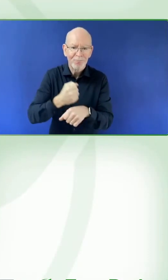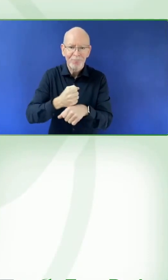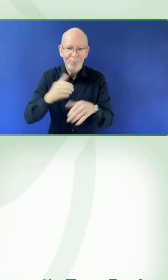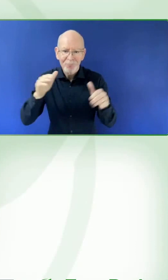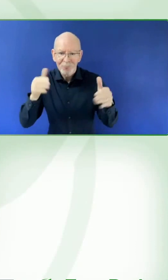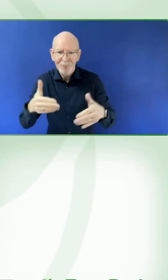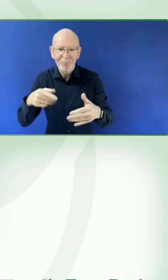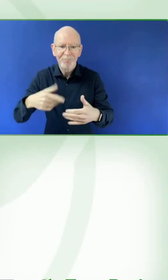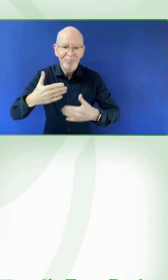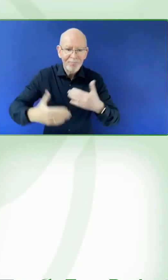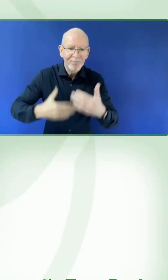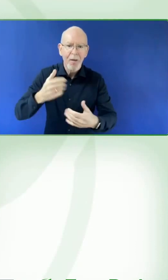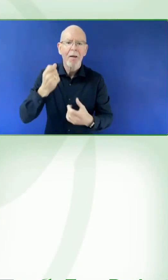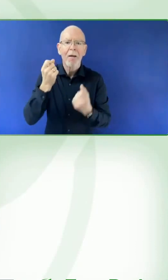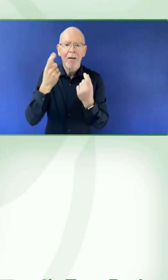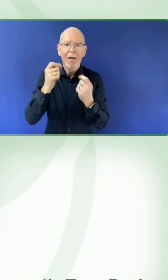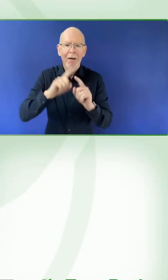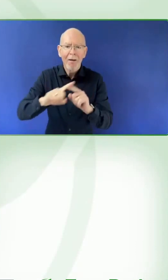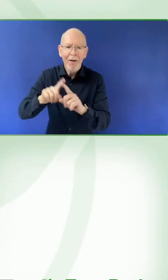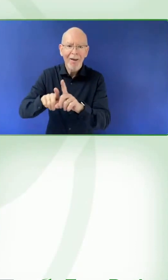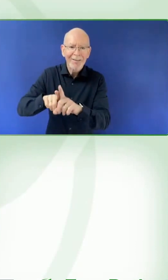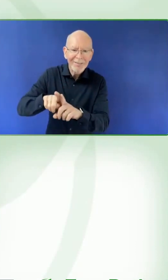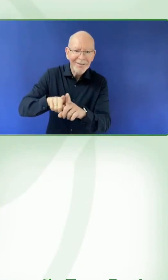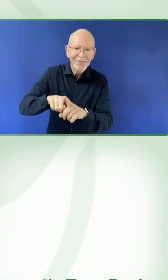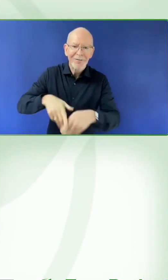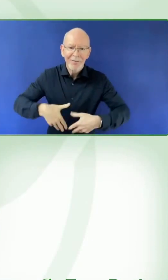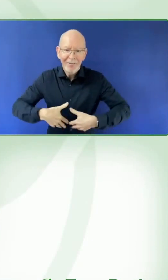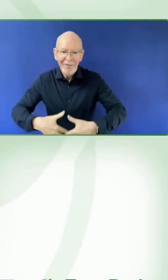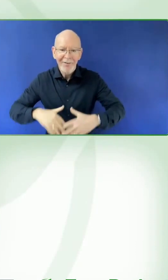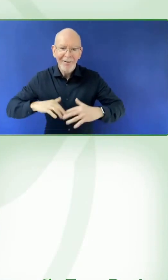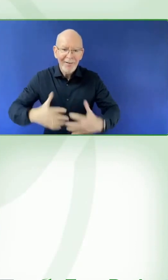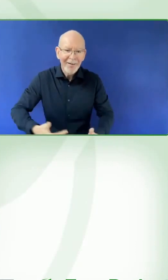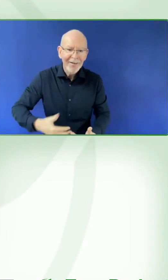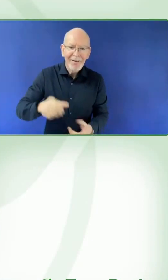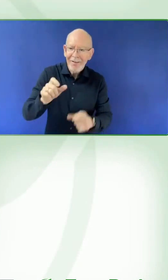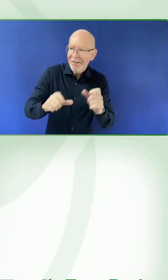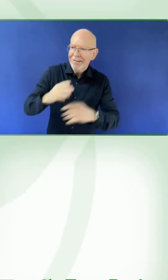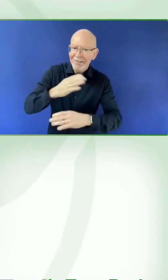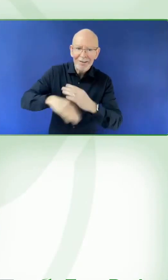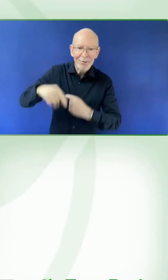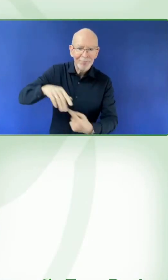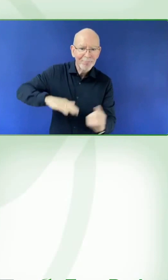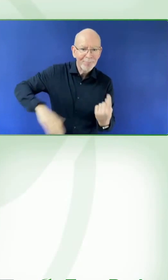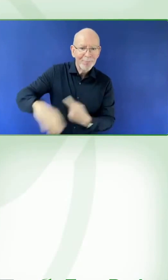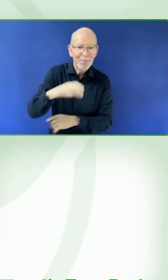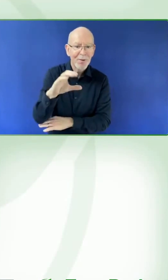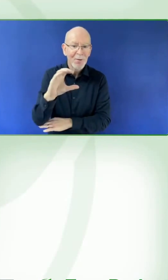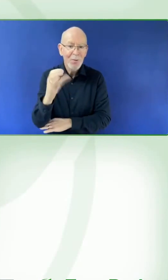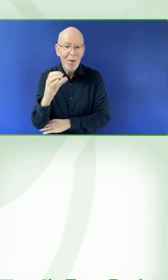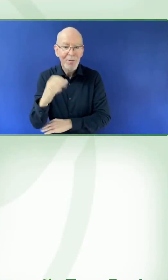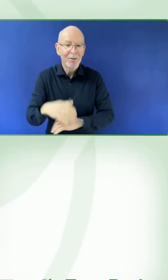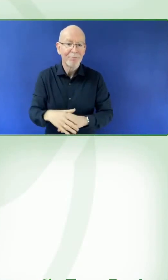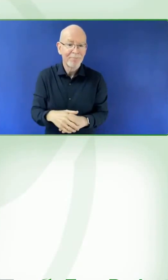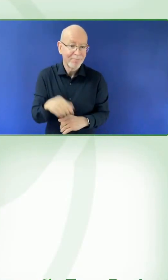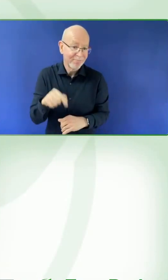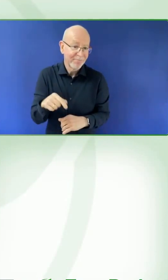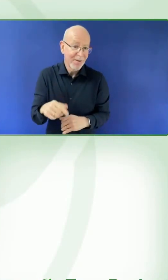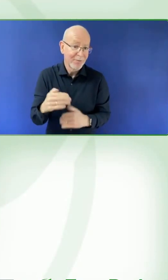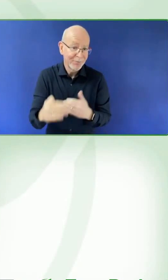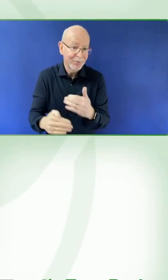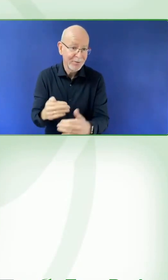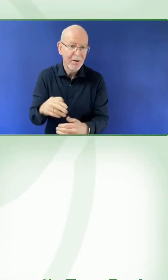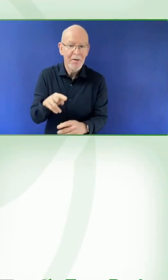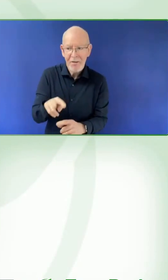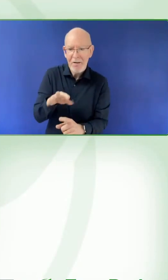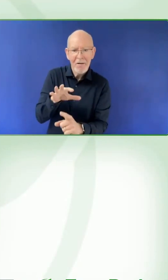the exercise of their sexual and reproductive rights, such as denial of their sexuality,